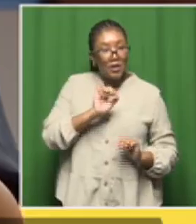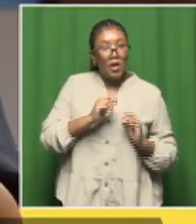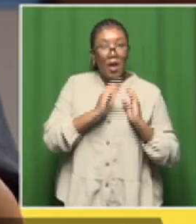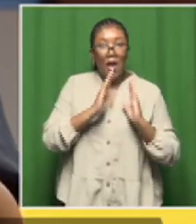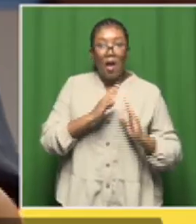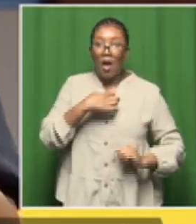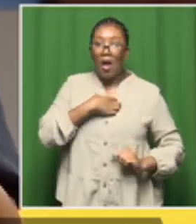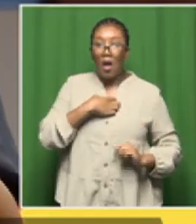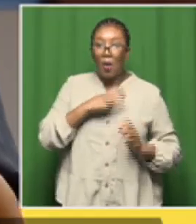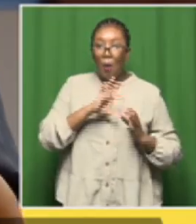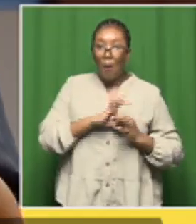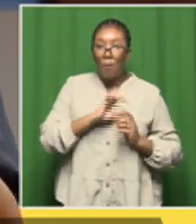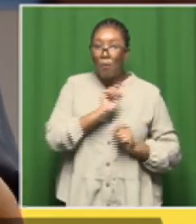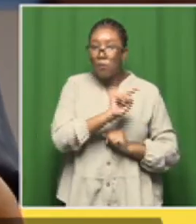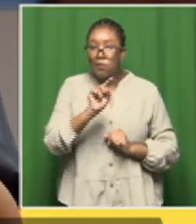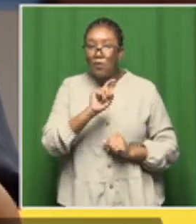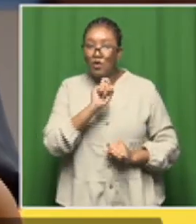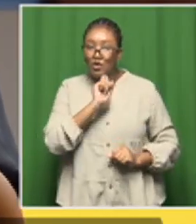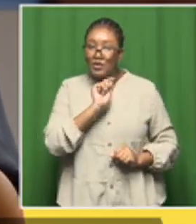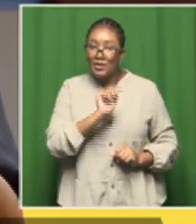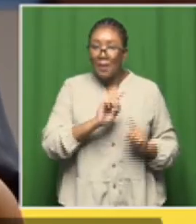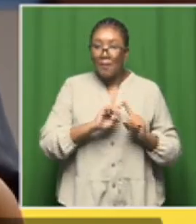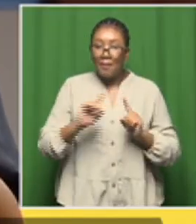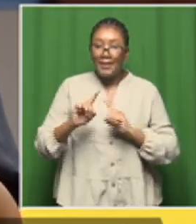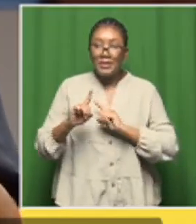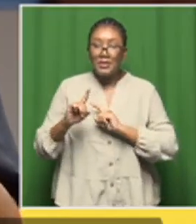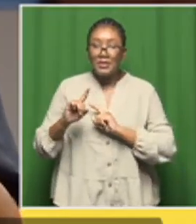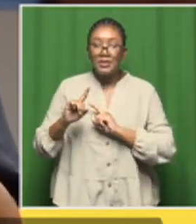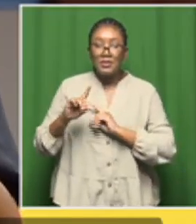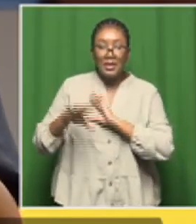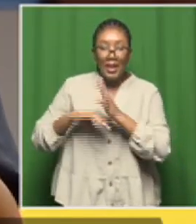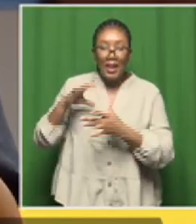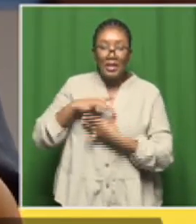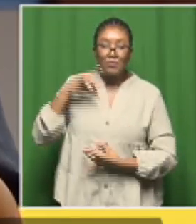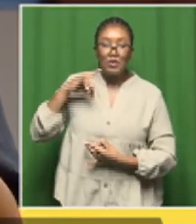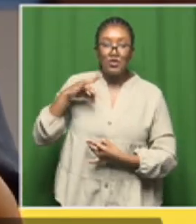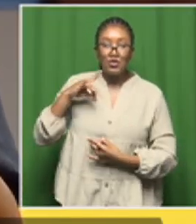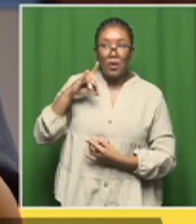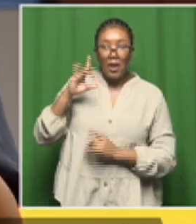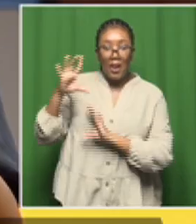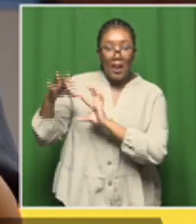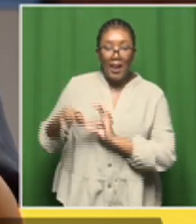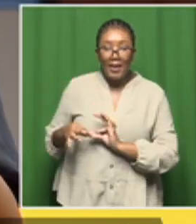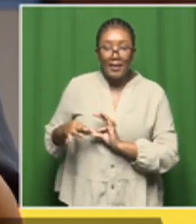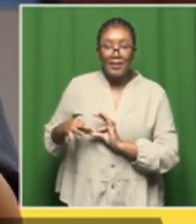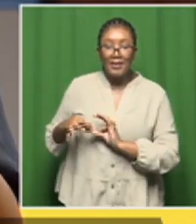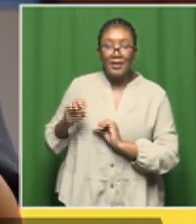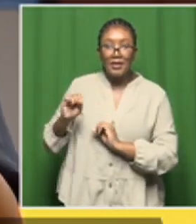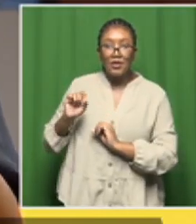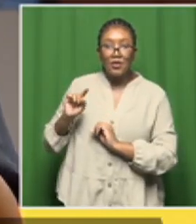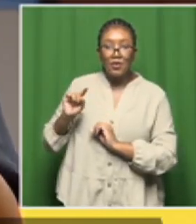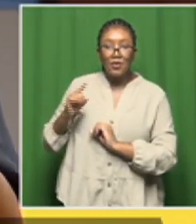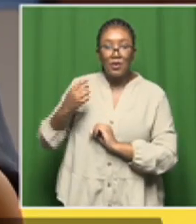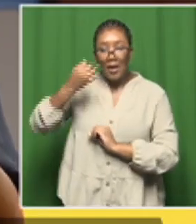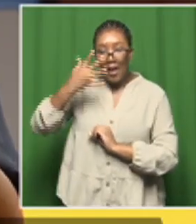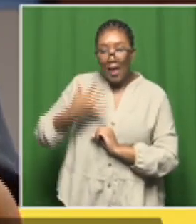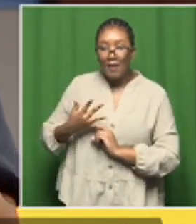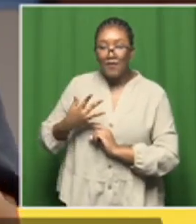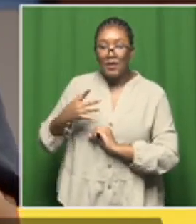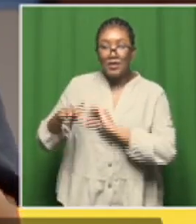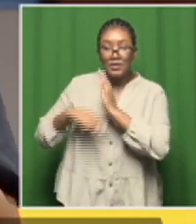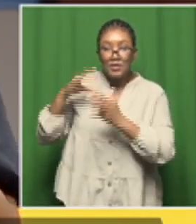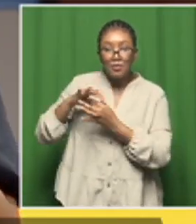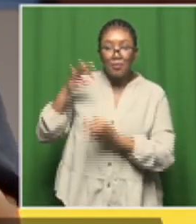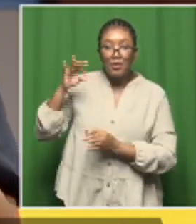but is also quite this divination tool that is used to tap into other